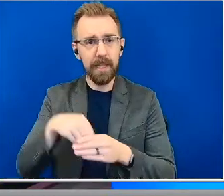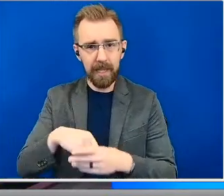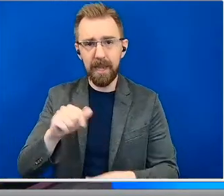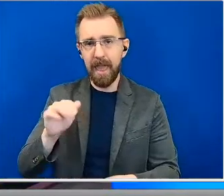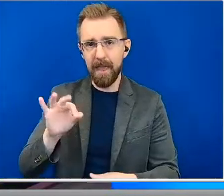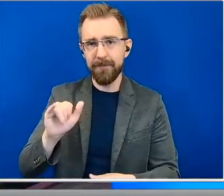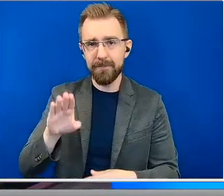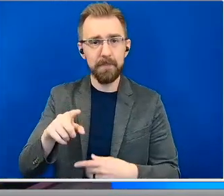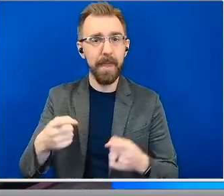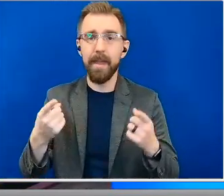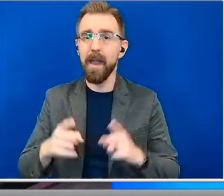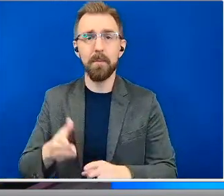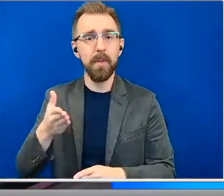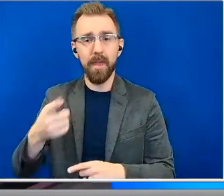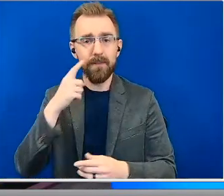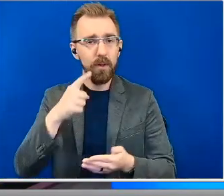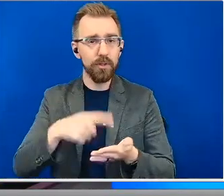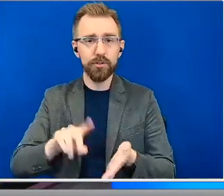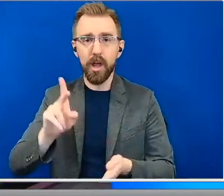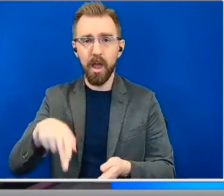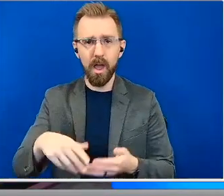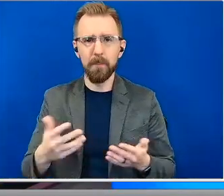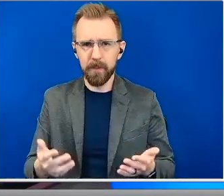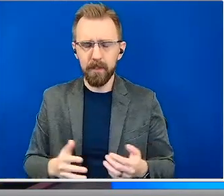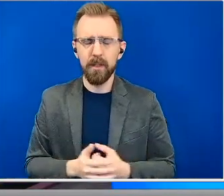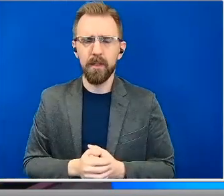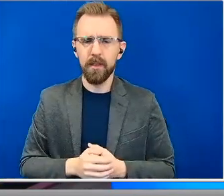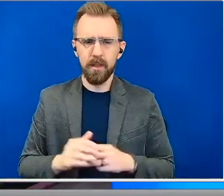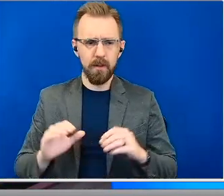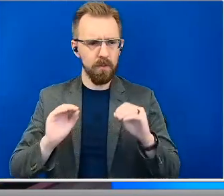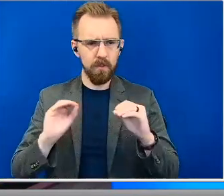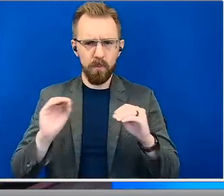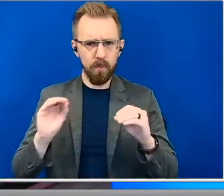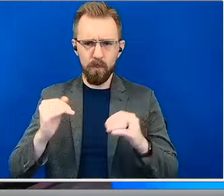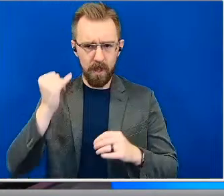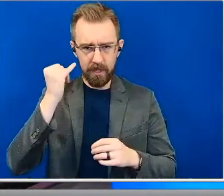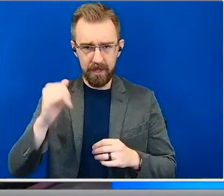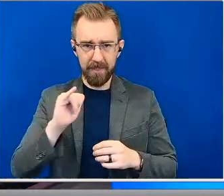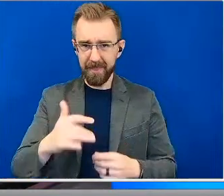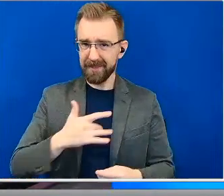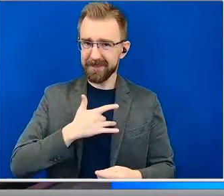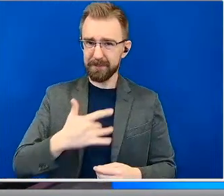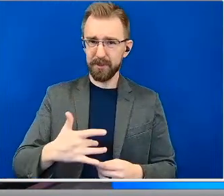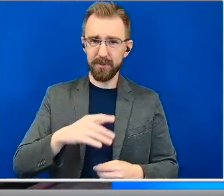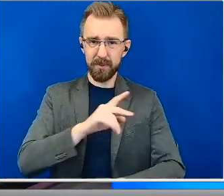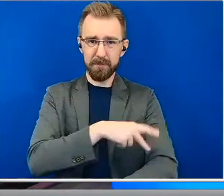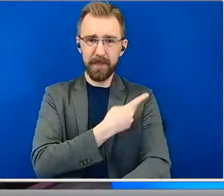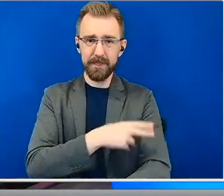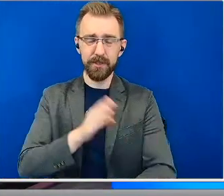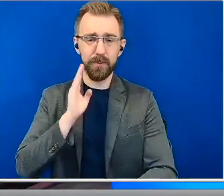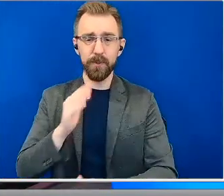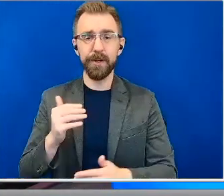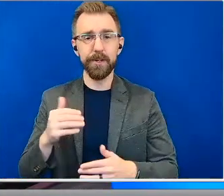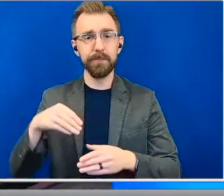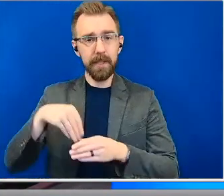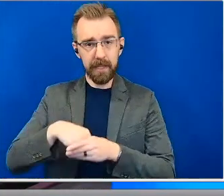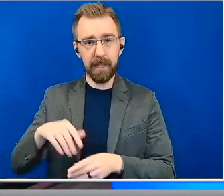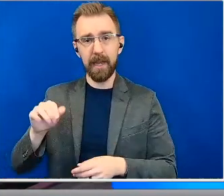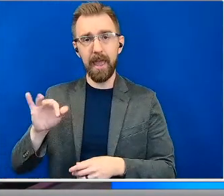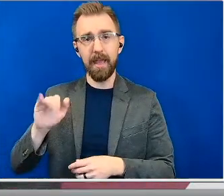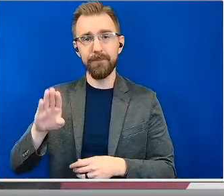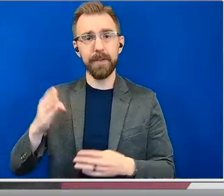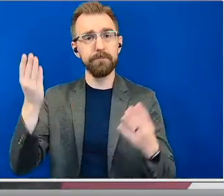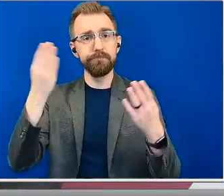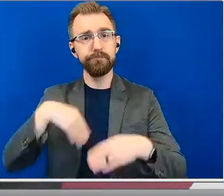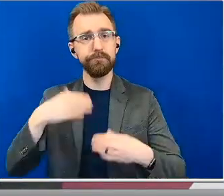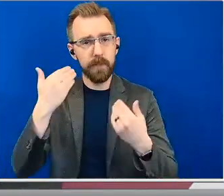for a checkup and had no idea. Is that typical, that a patient will be actively in Afib and not know it? So when you look